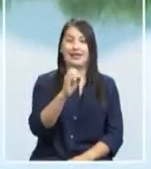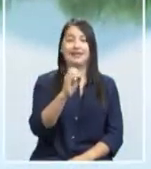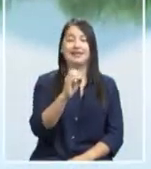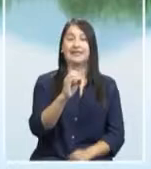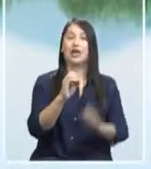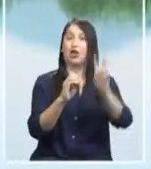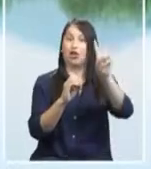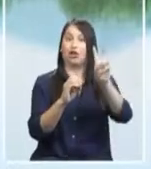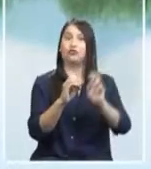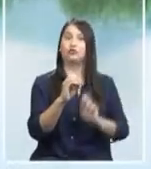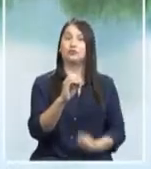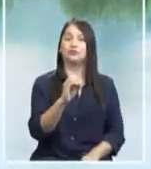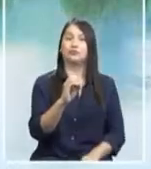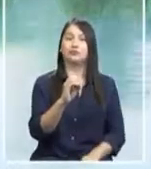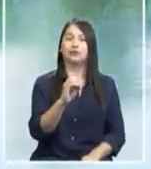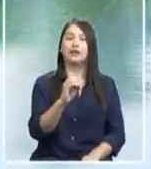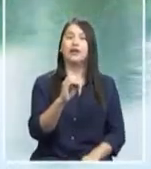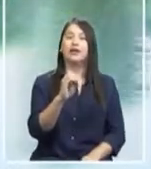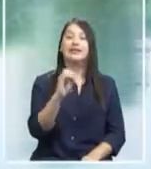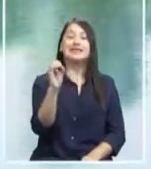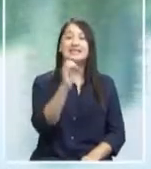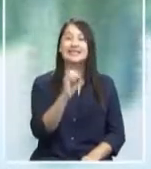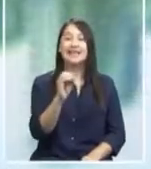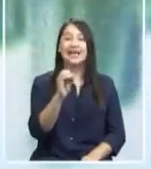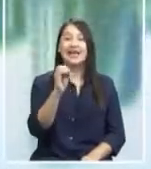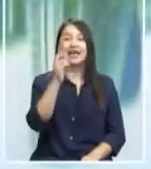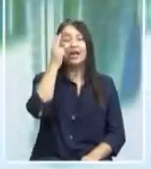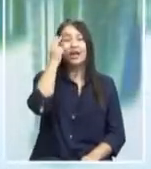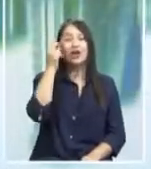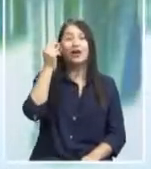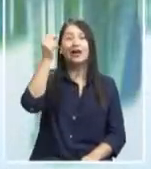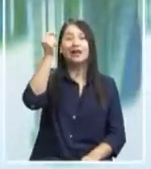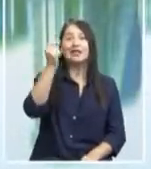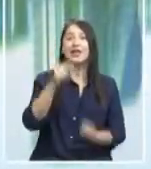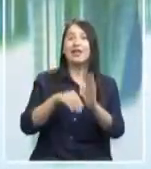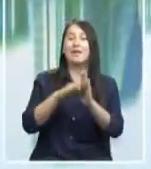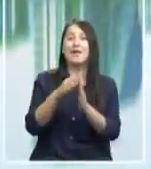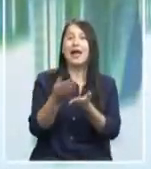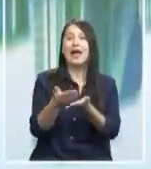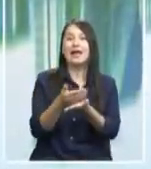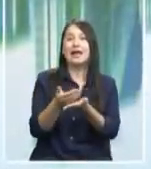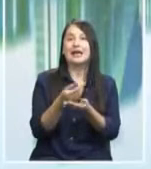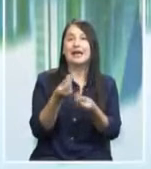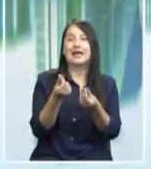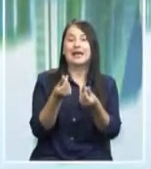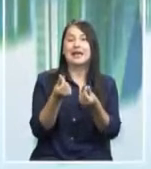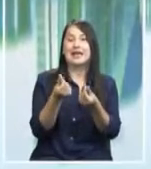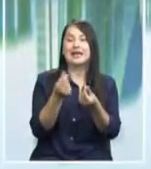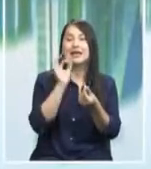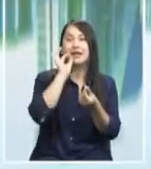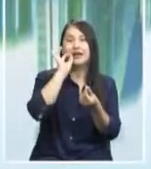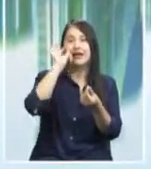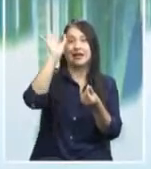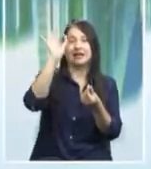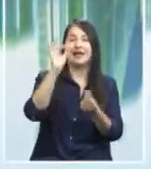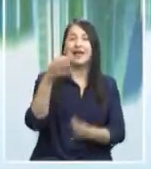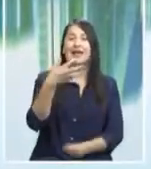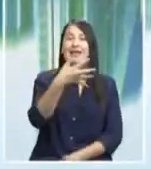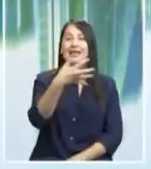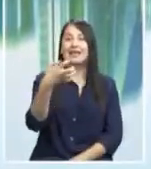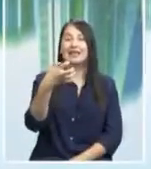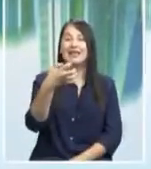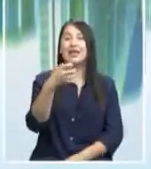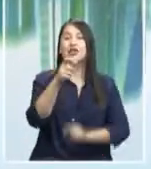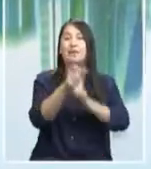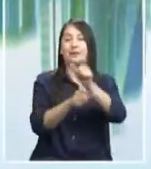500 rich people made trillions of dollars, 11 trillion dollars during the pandemic, where people are